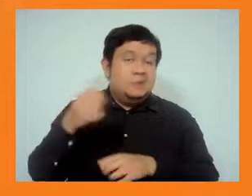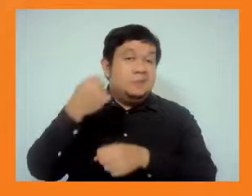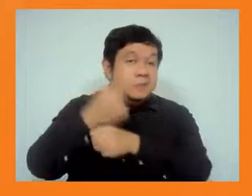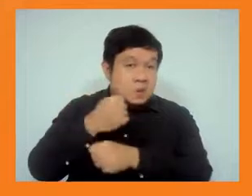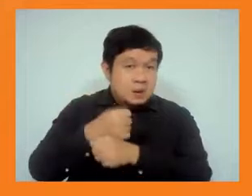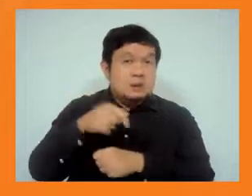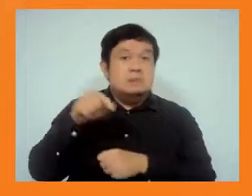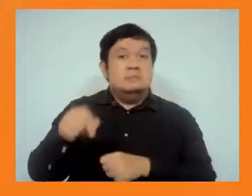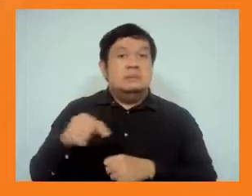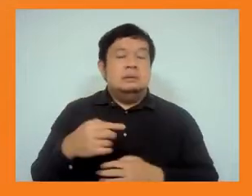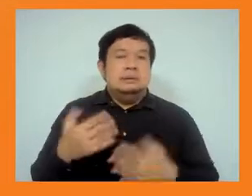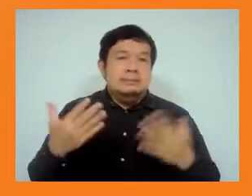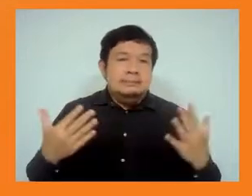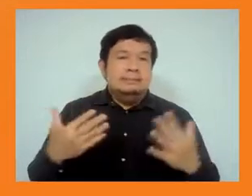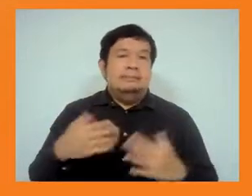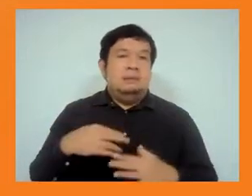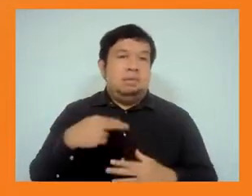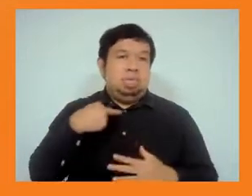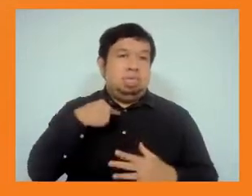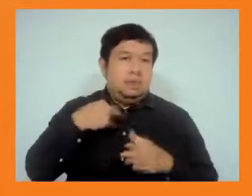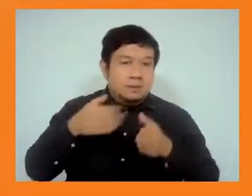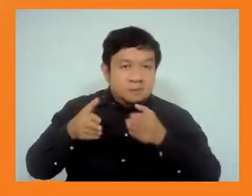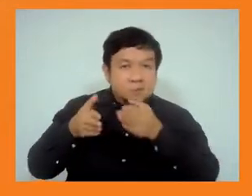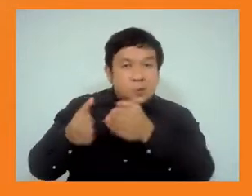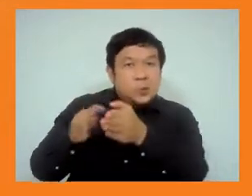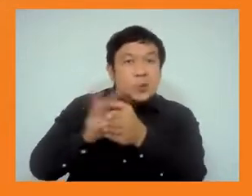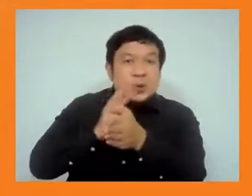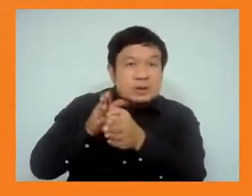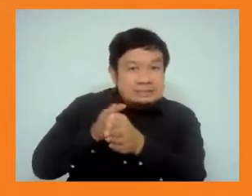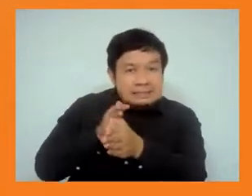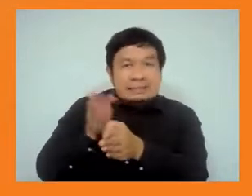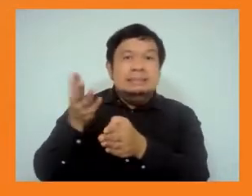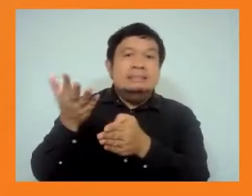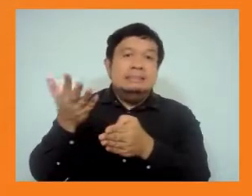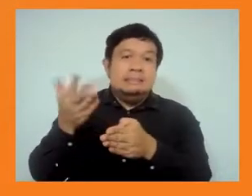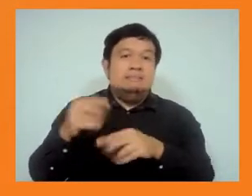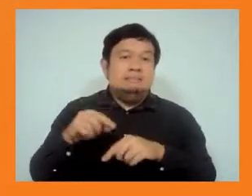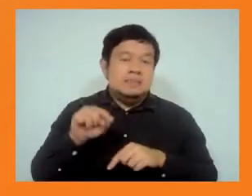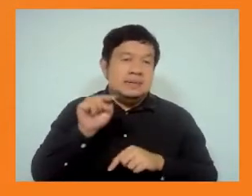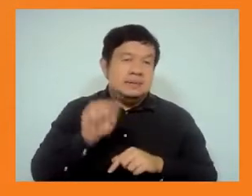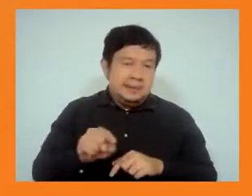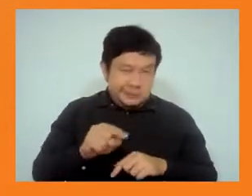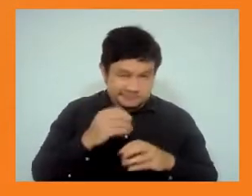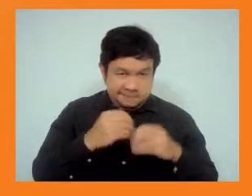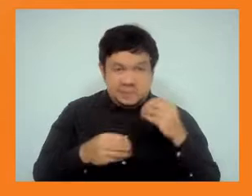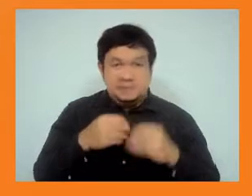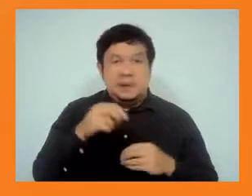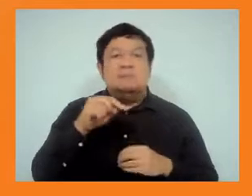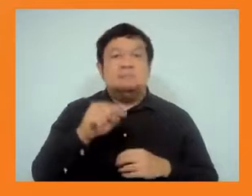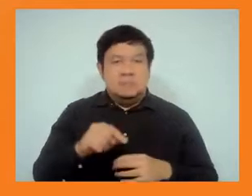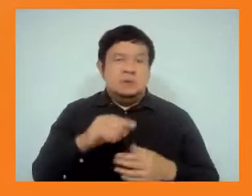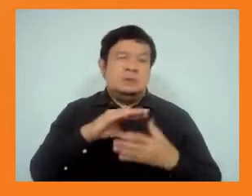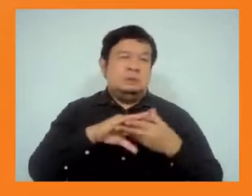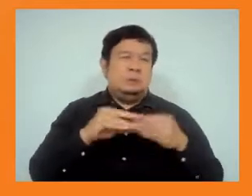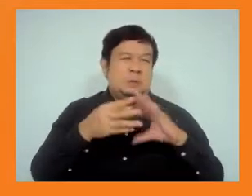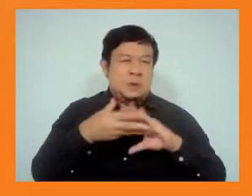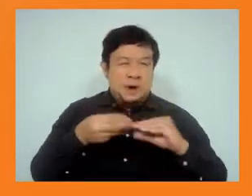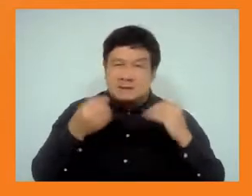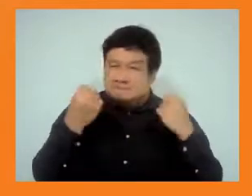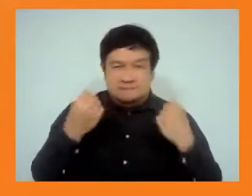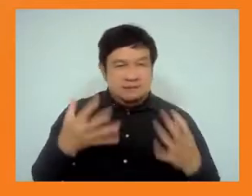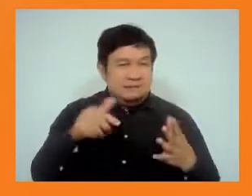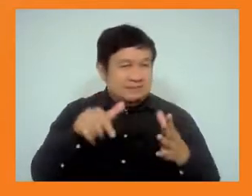and working conditions, especially for workers' health and safety. And that was very good to hear. But when we